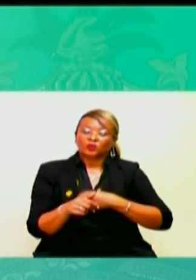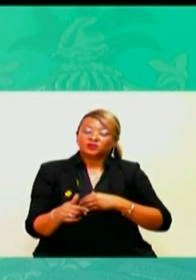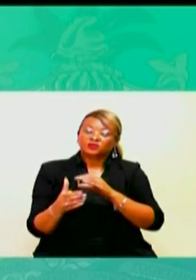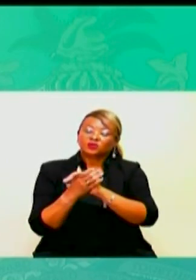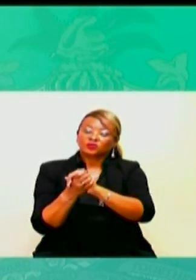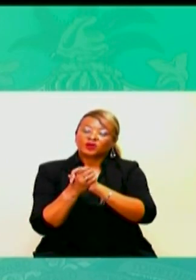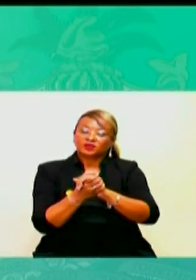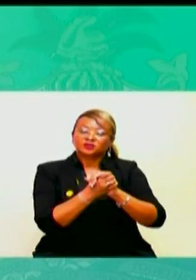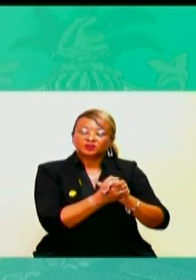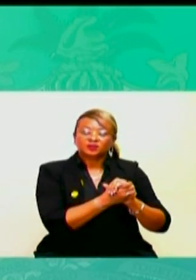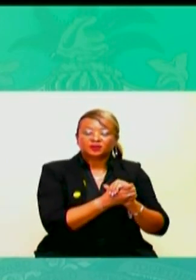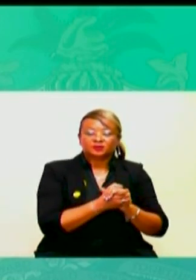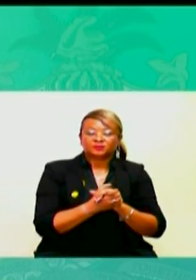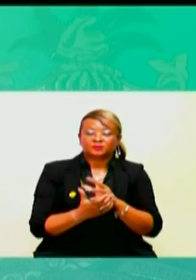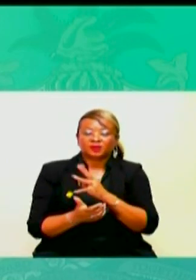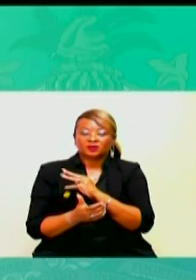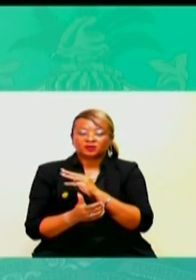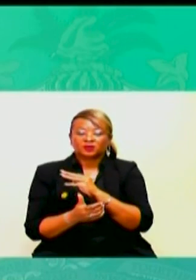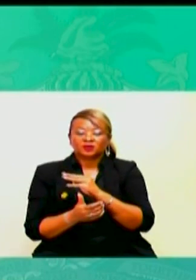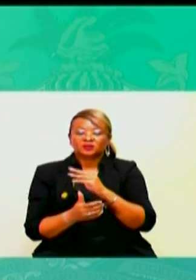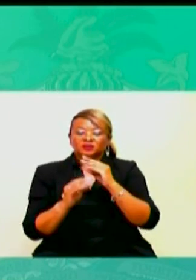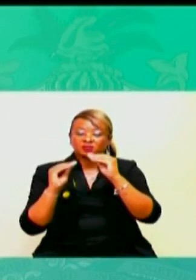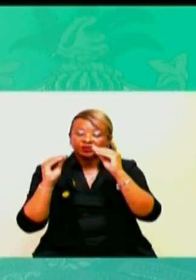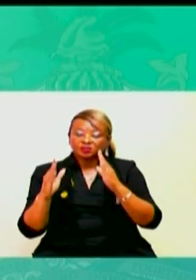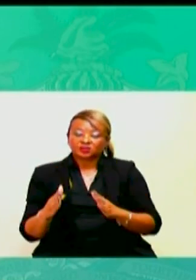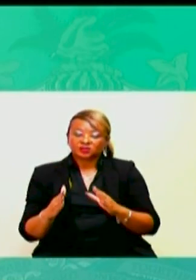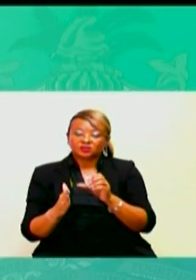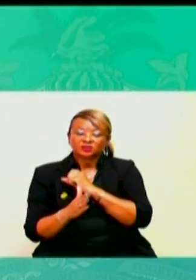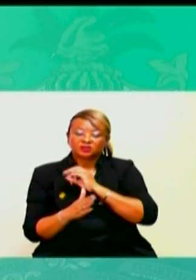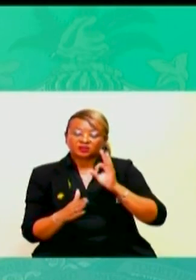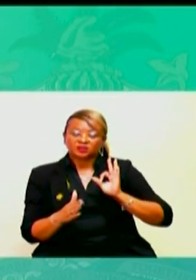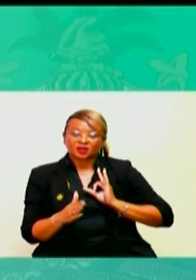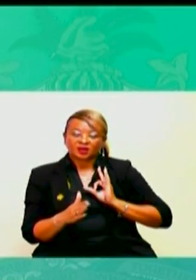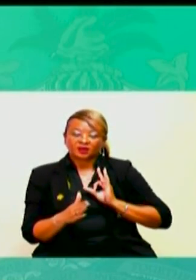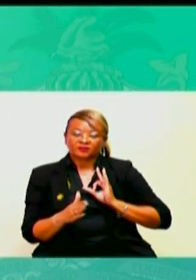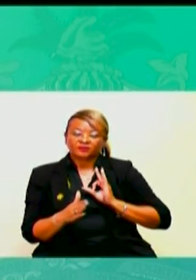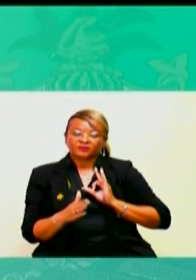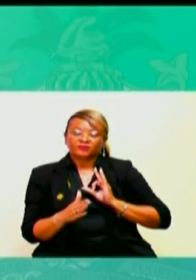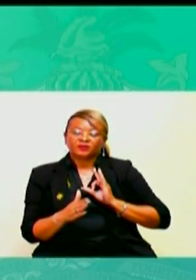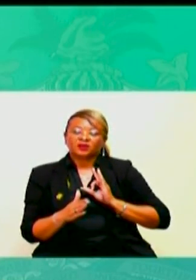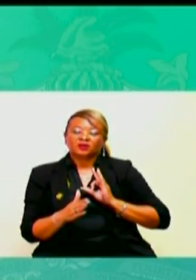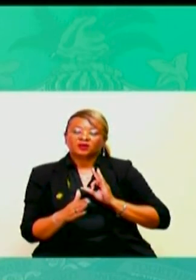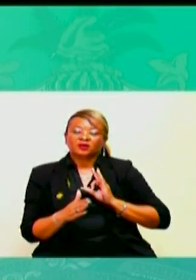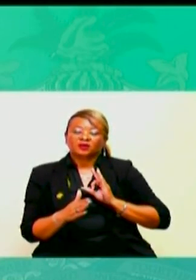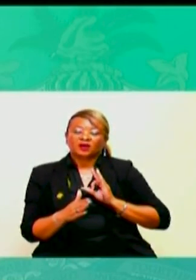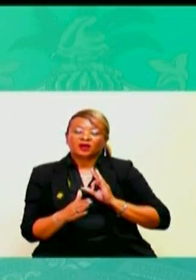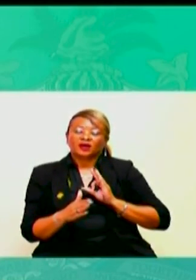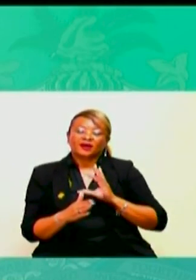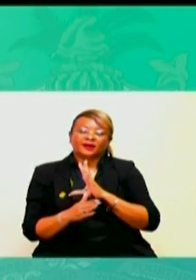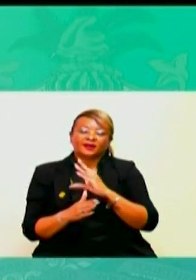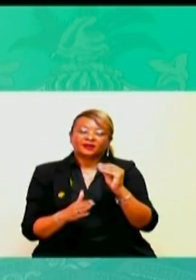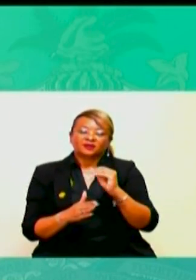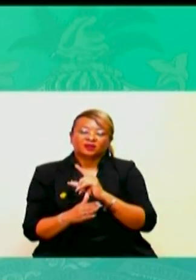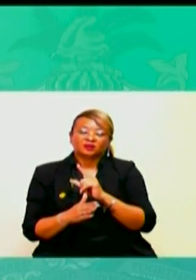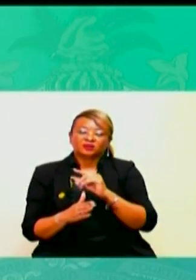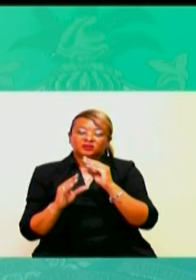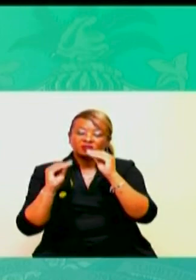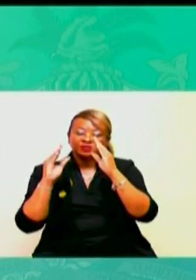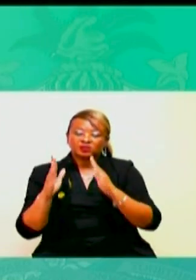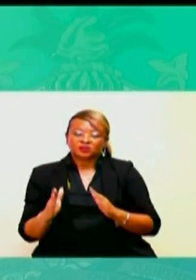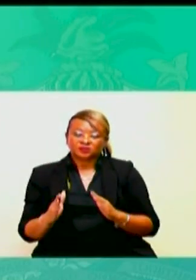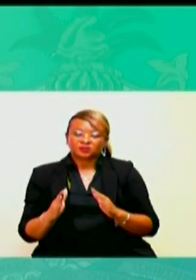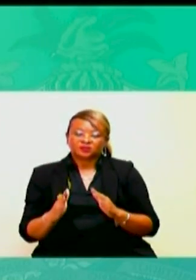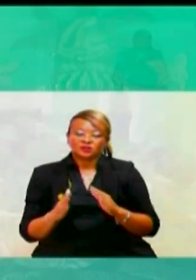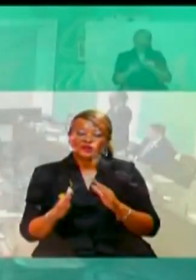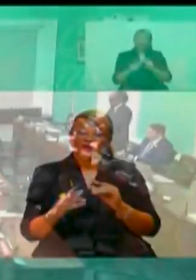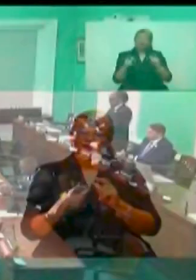congratulate Ms. McIntosh, the teachers and the entire staff at Cooperstown Primary School, and Ms. Longley, the teachers and